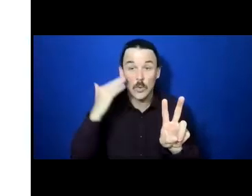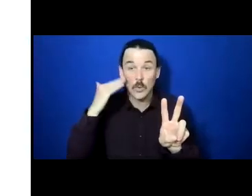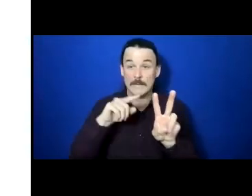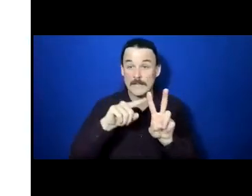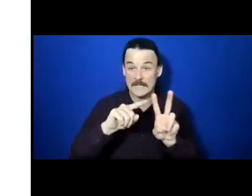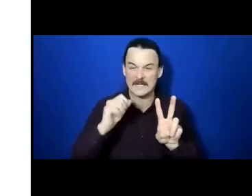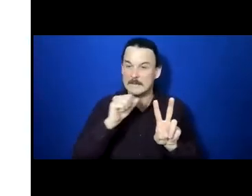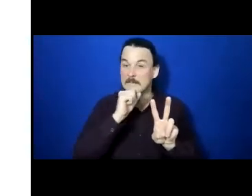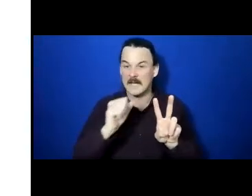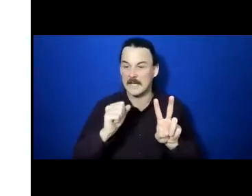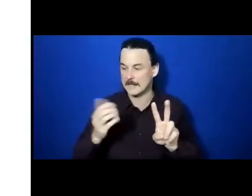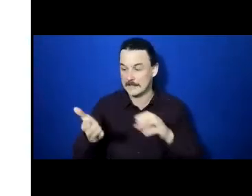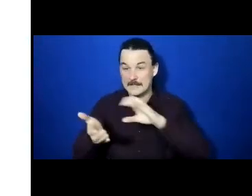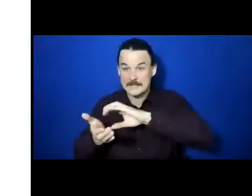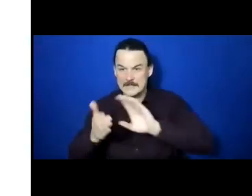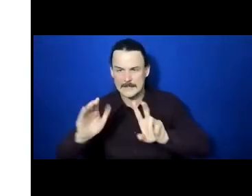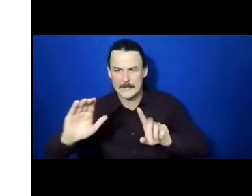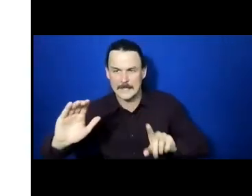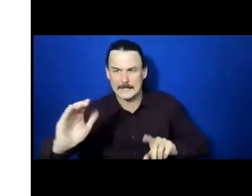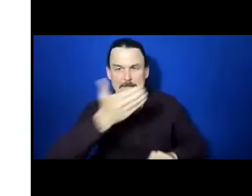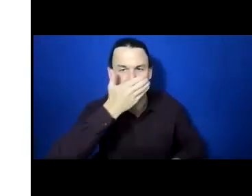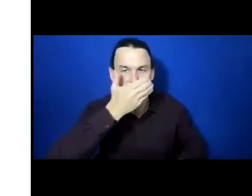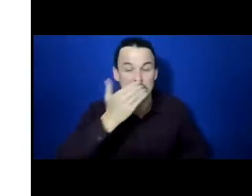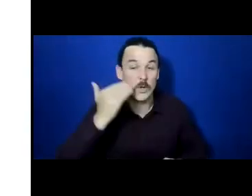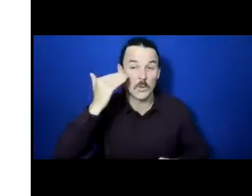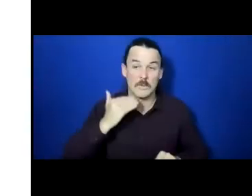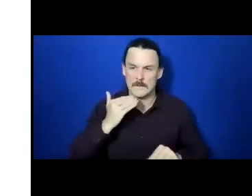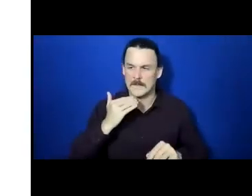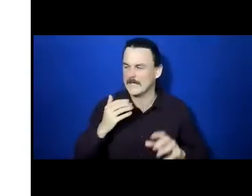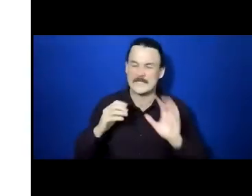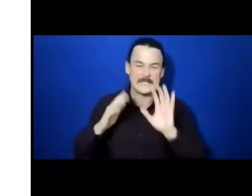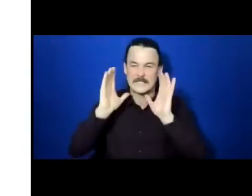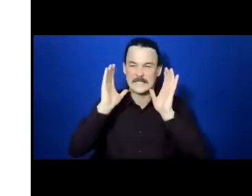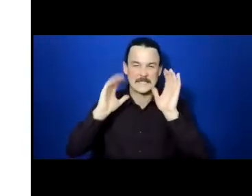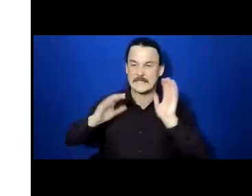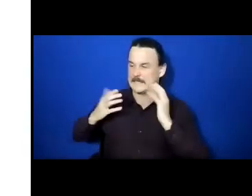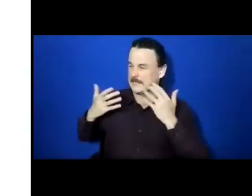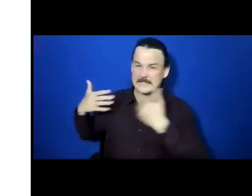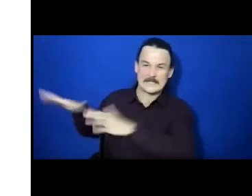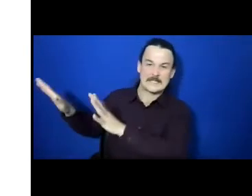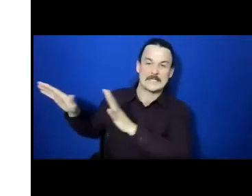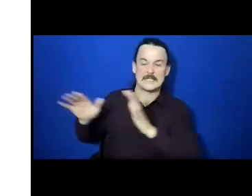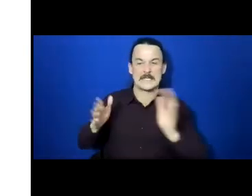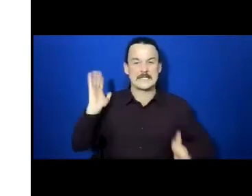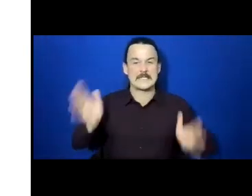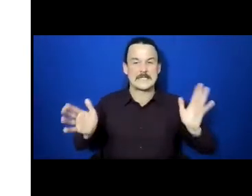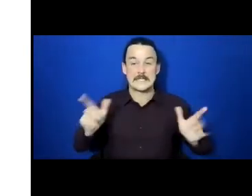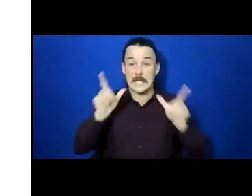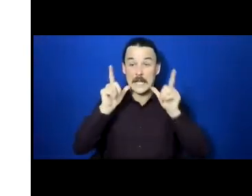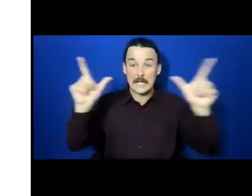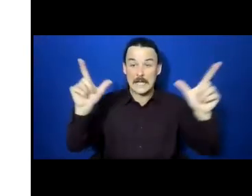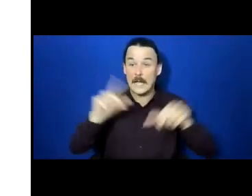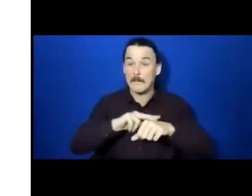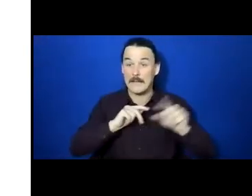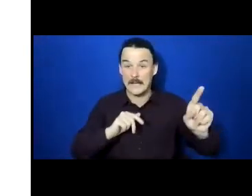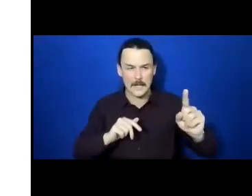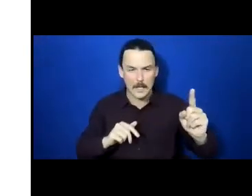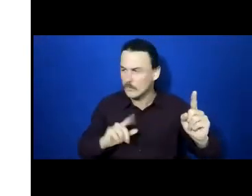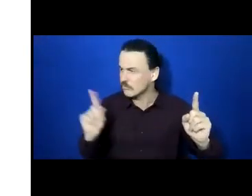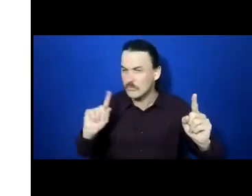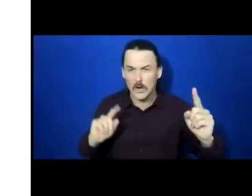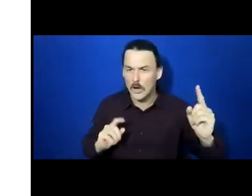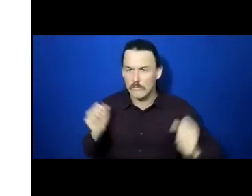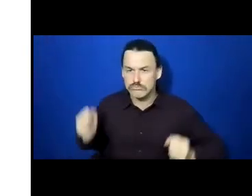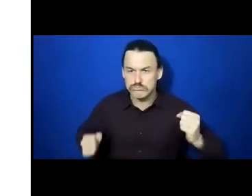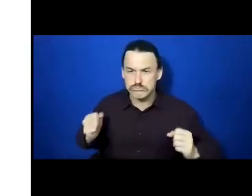break away and screamed, alerting a police officer patrolling the streets to respond. Apart